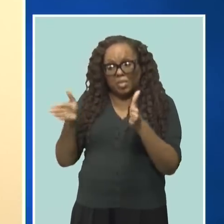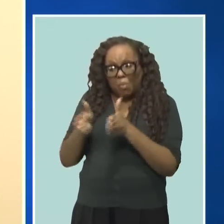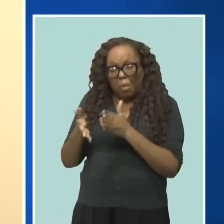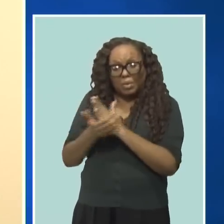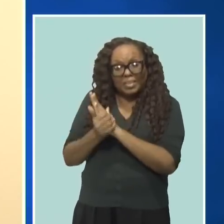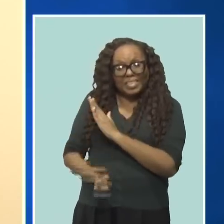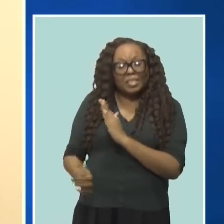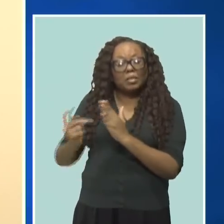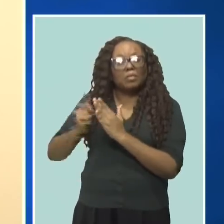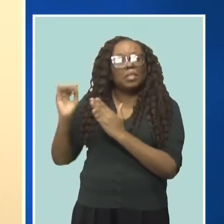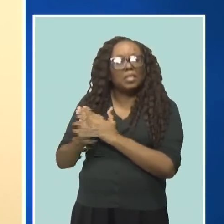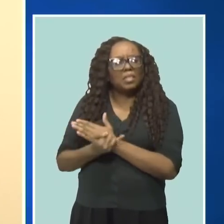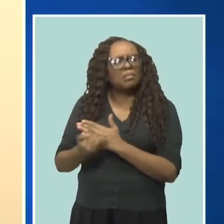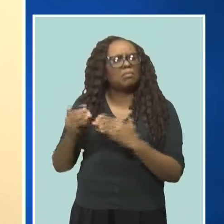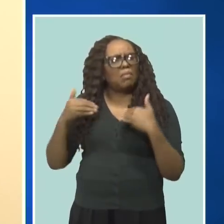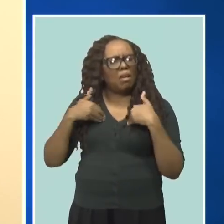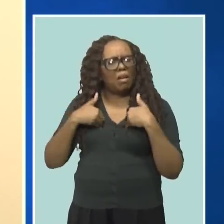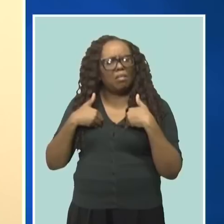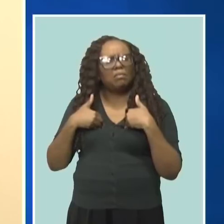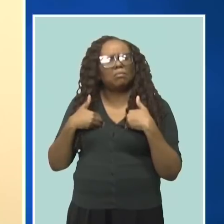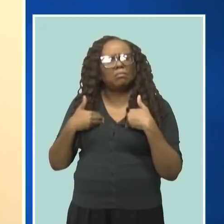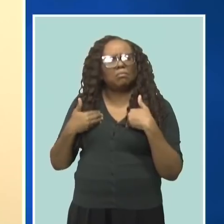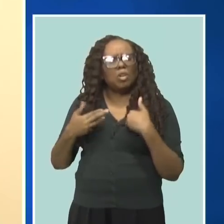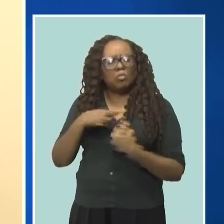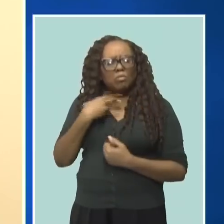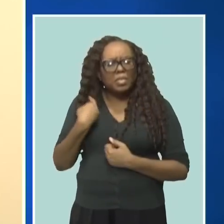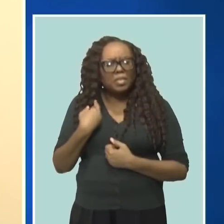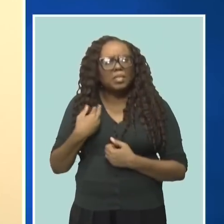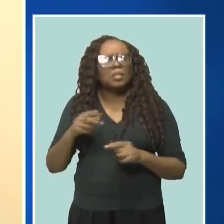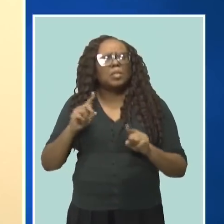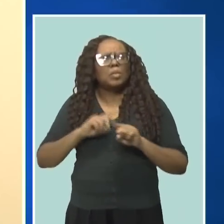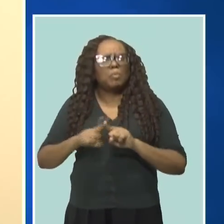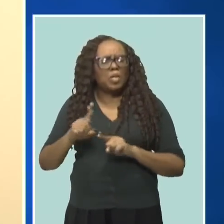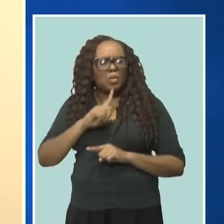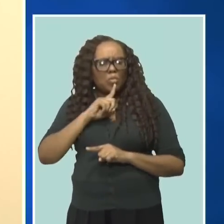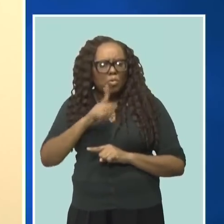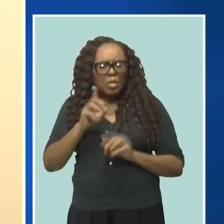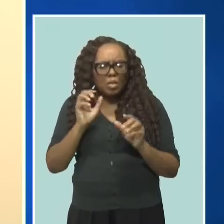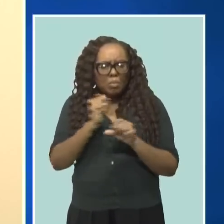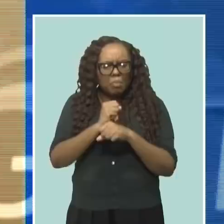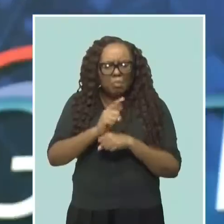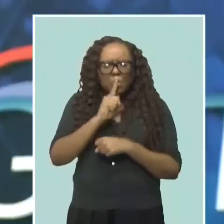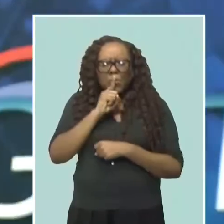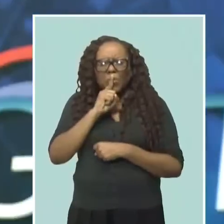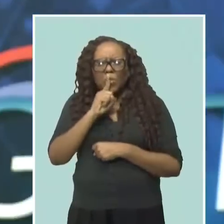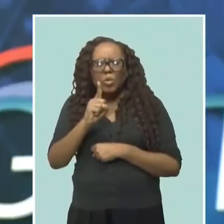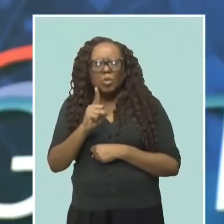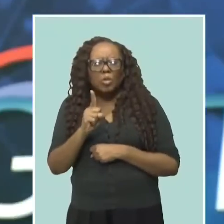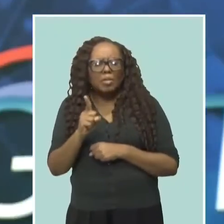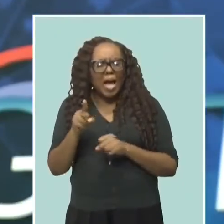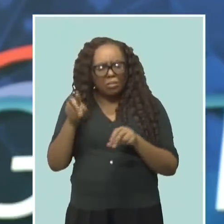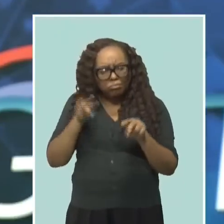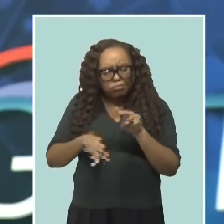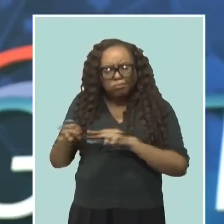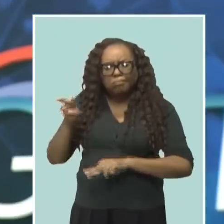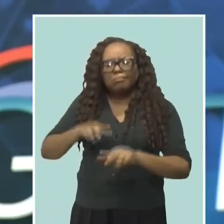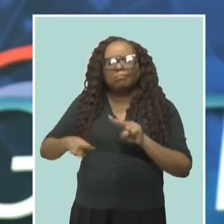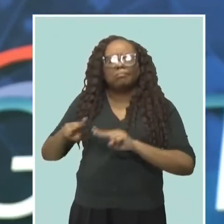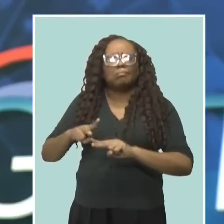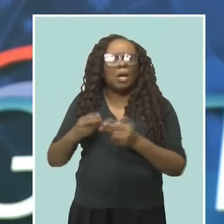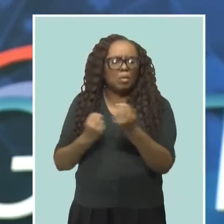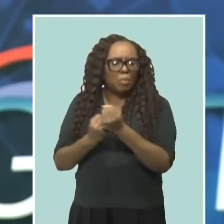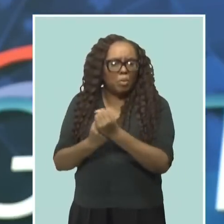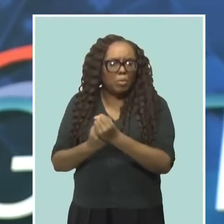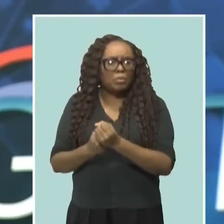high environmental risk due to their location within sensitive habitats. The 2-day workshop is